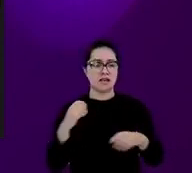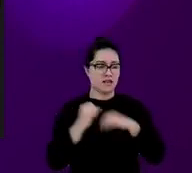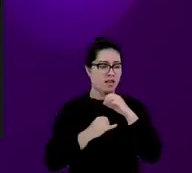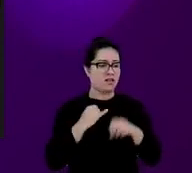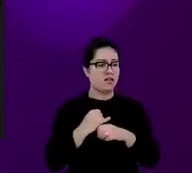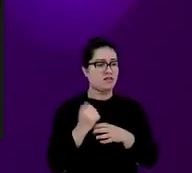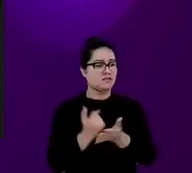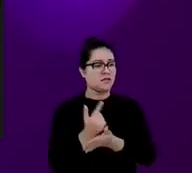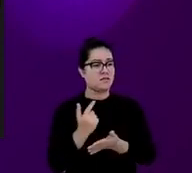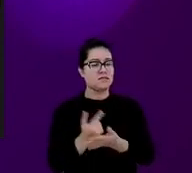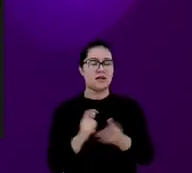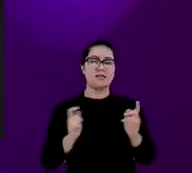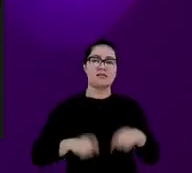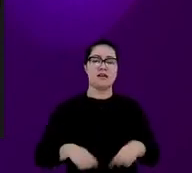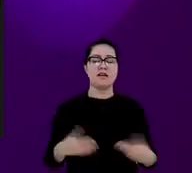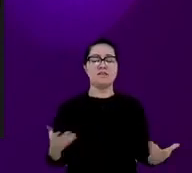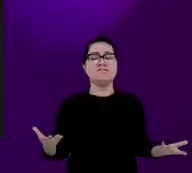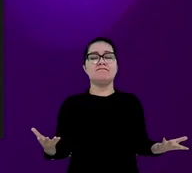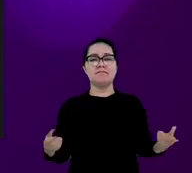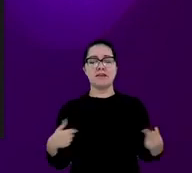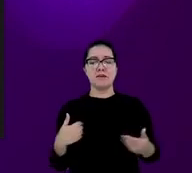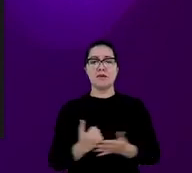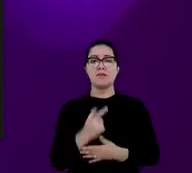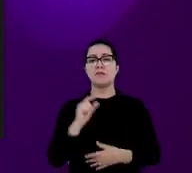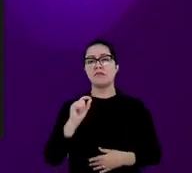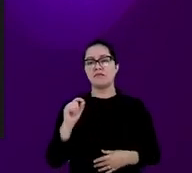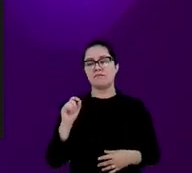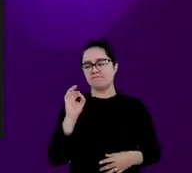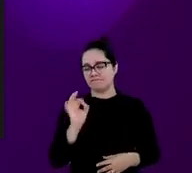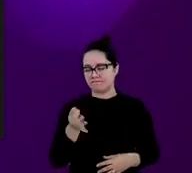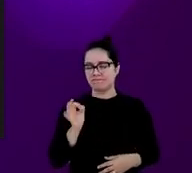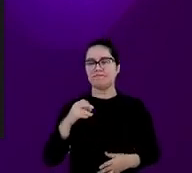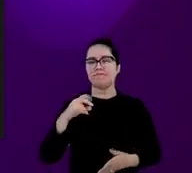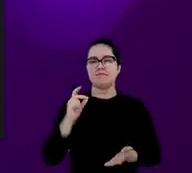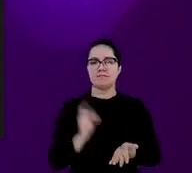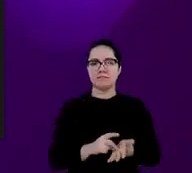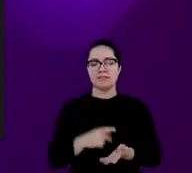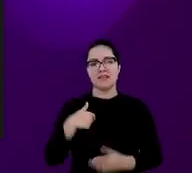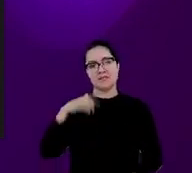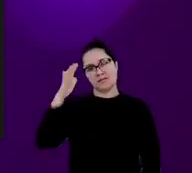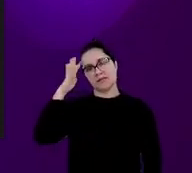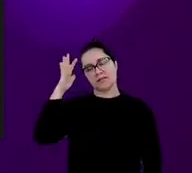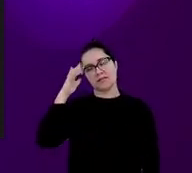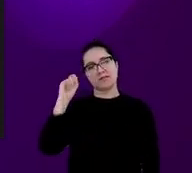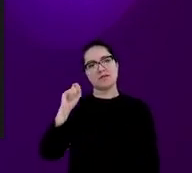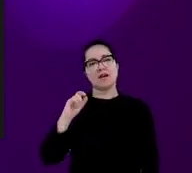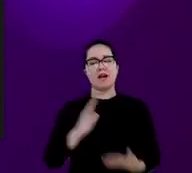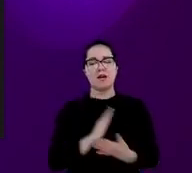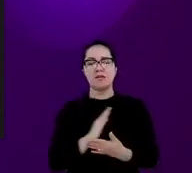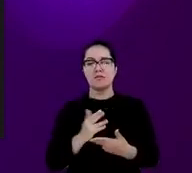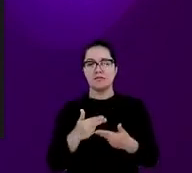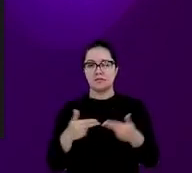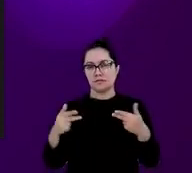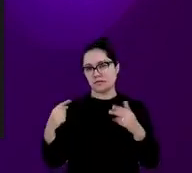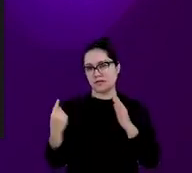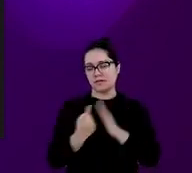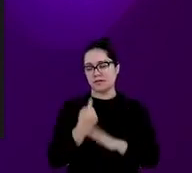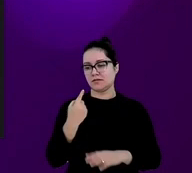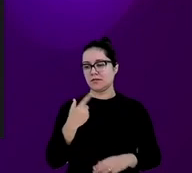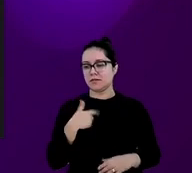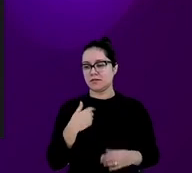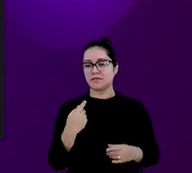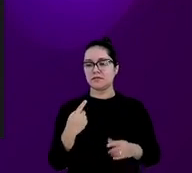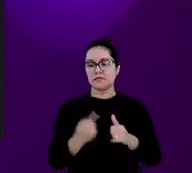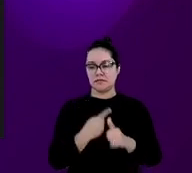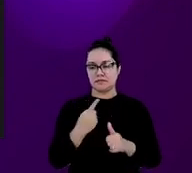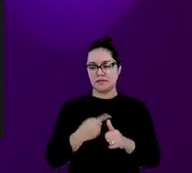the next two questions. I will share my opinion and I will make the question. I